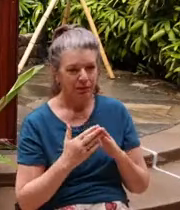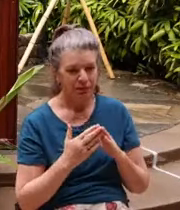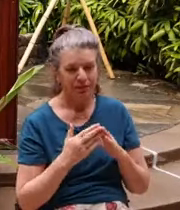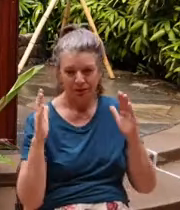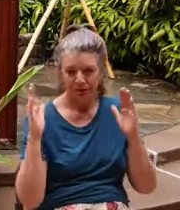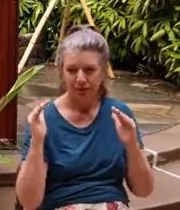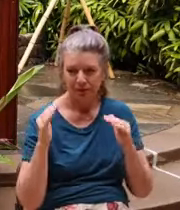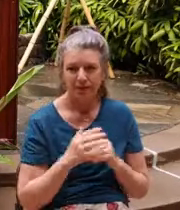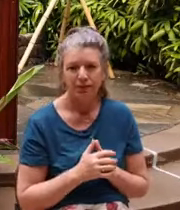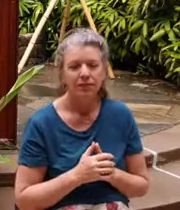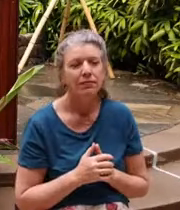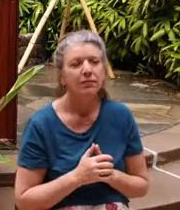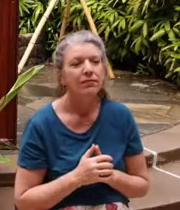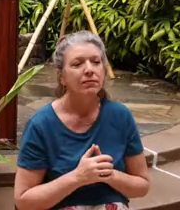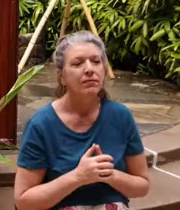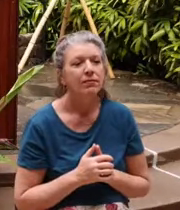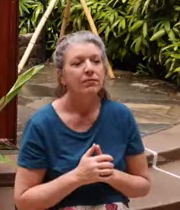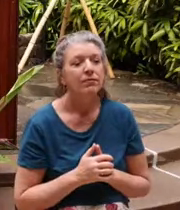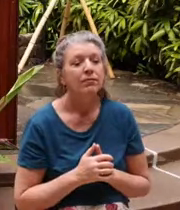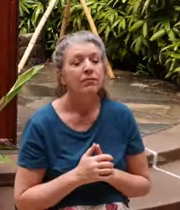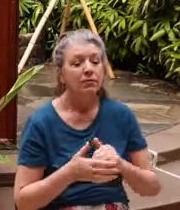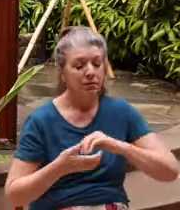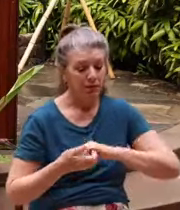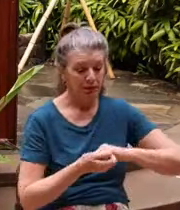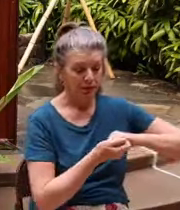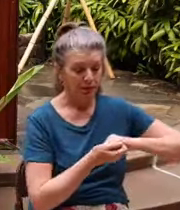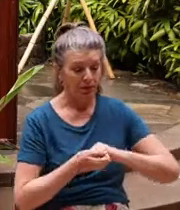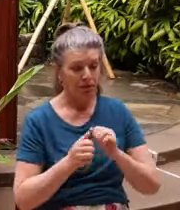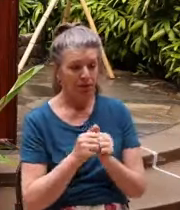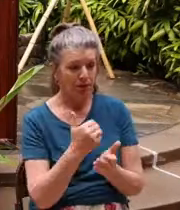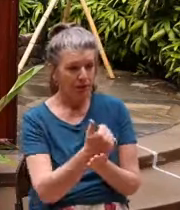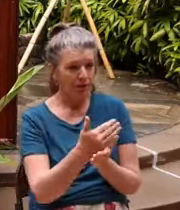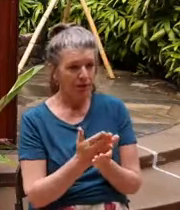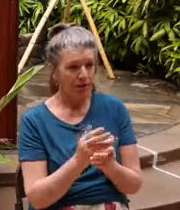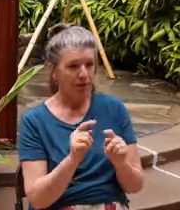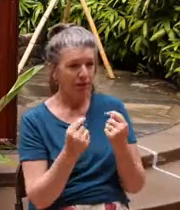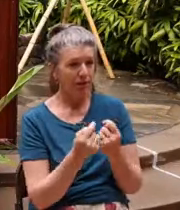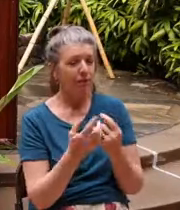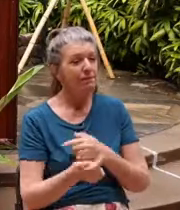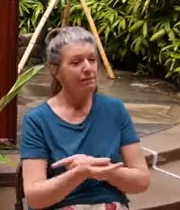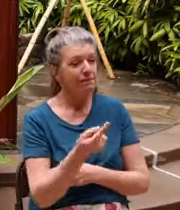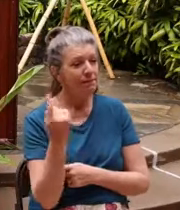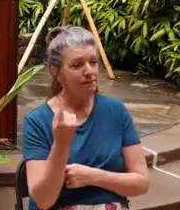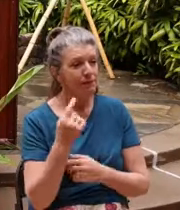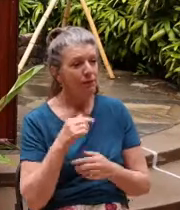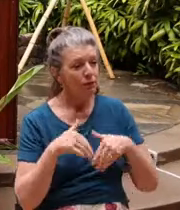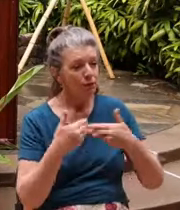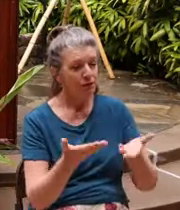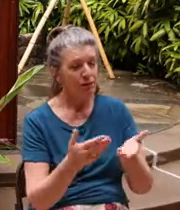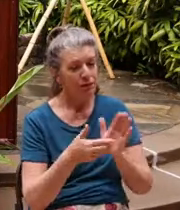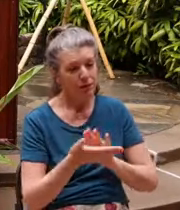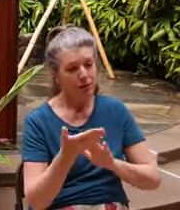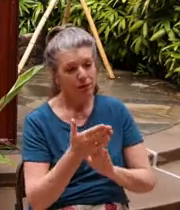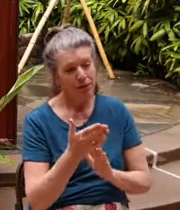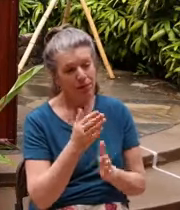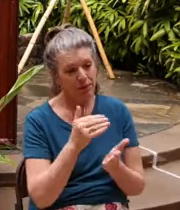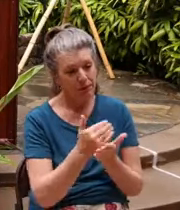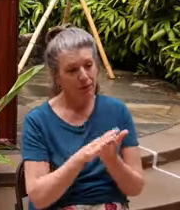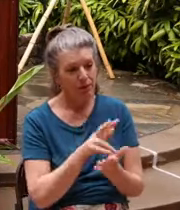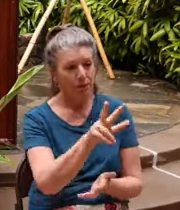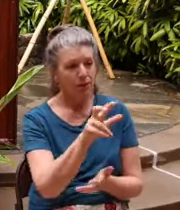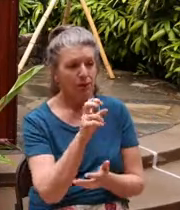expects. In partnership with our budget team, today we present an operating budget of $312 million